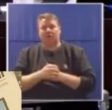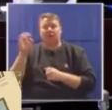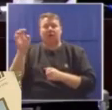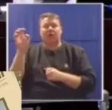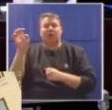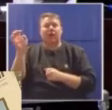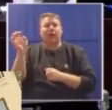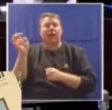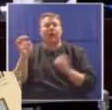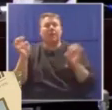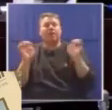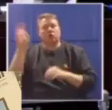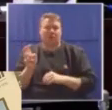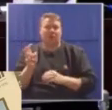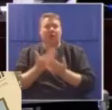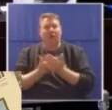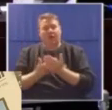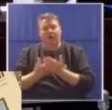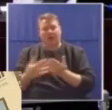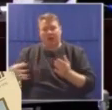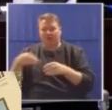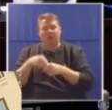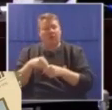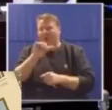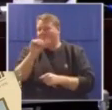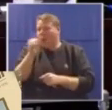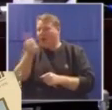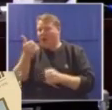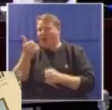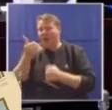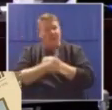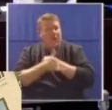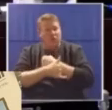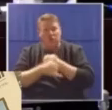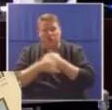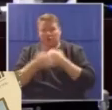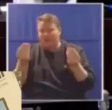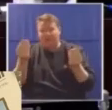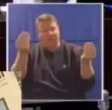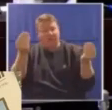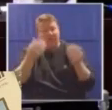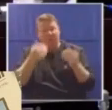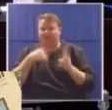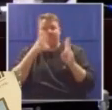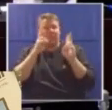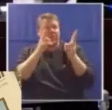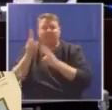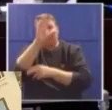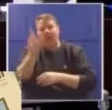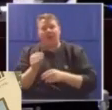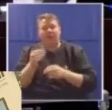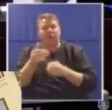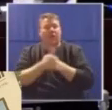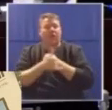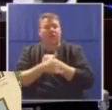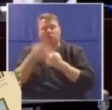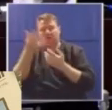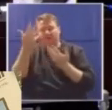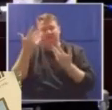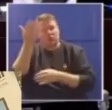can bring in. Other countries have done so, and I've been to a few countries on our continent. They have done so. They brought